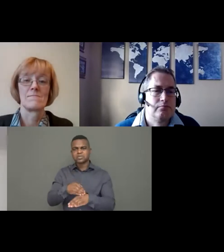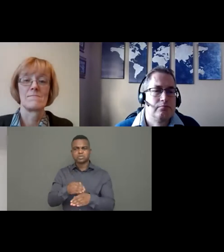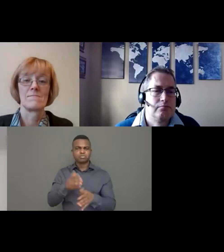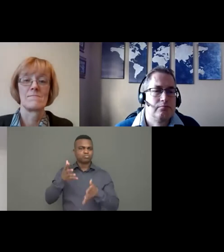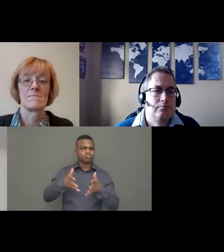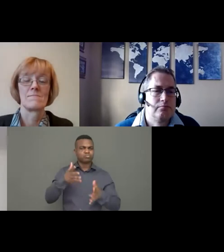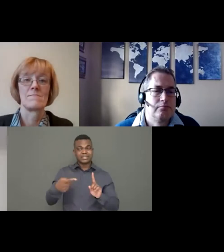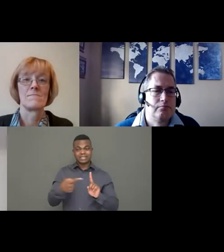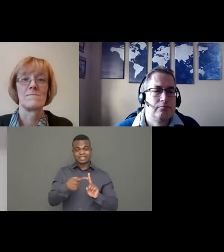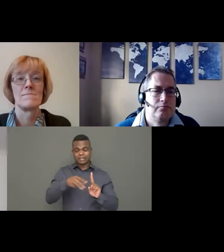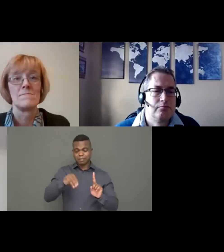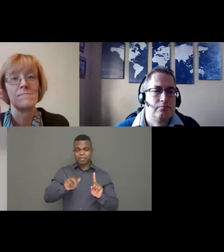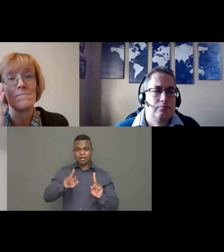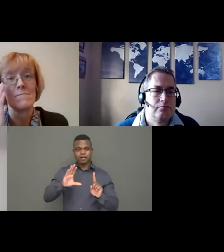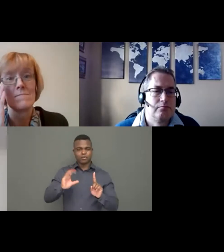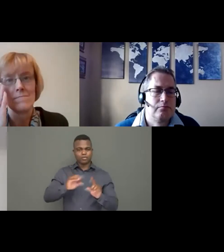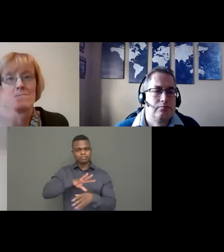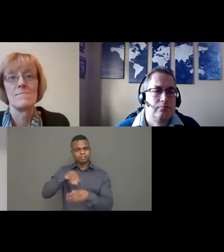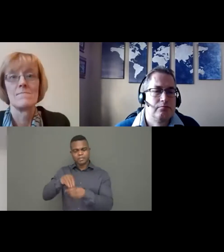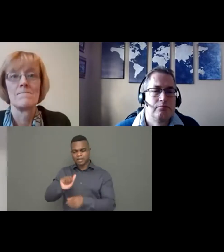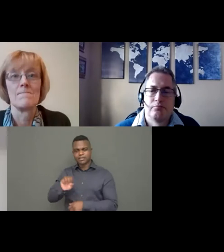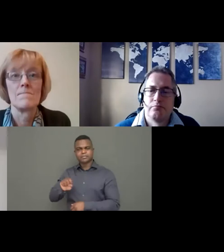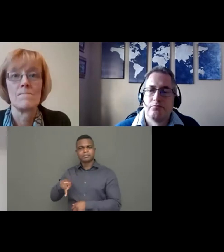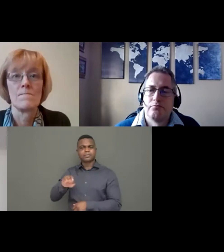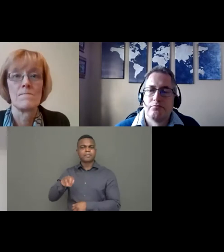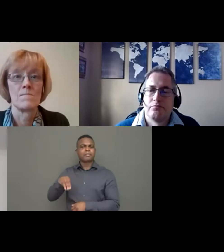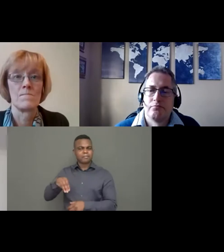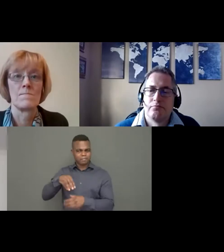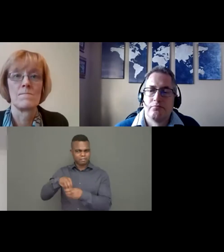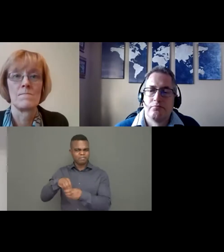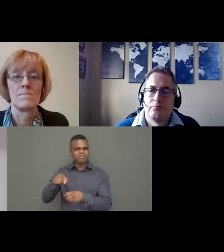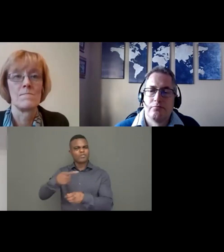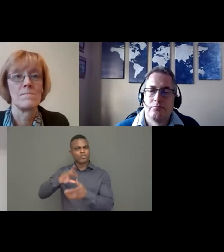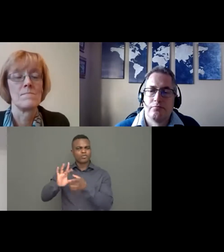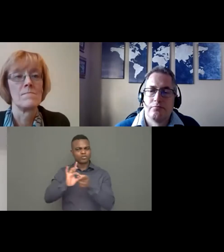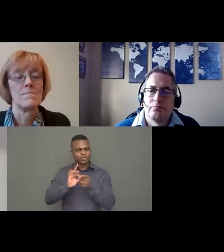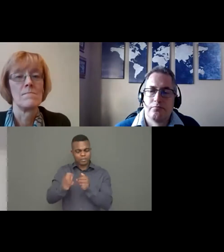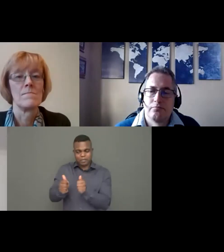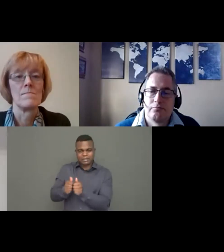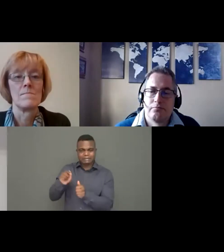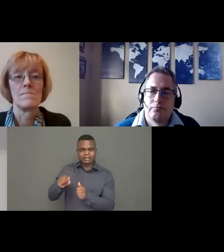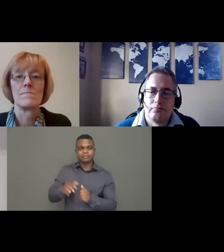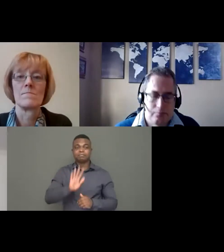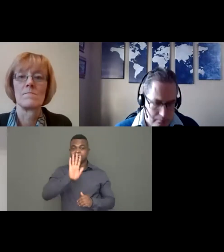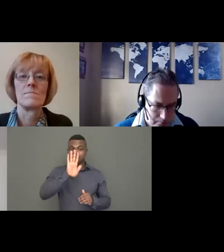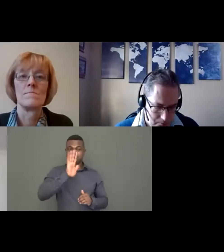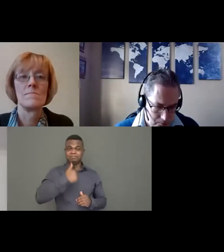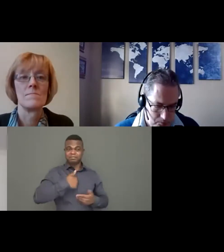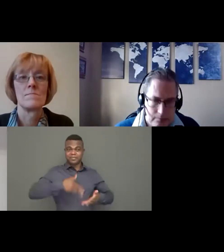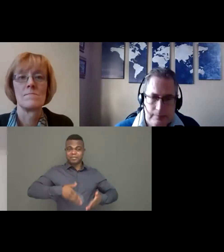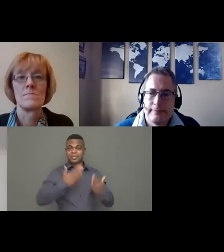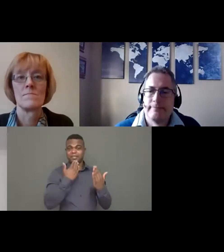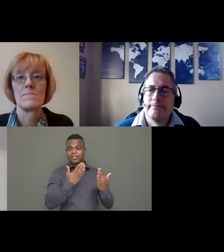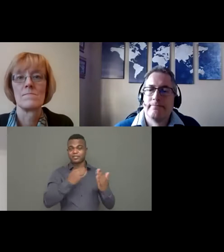Yes, thank you, Shane. And I want only to share our experience